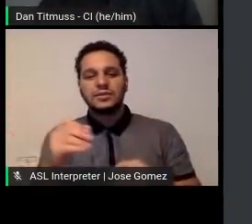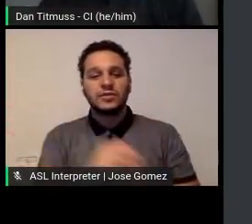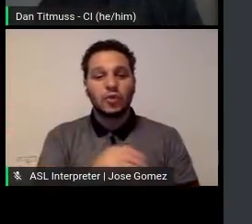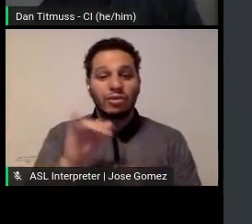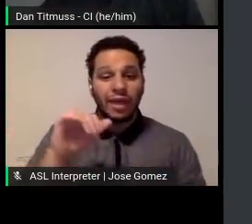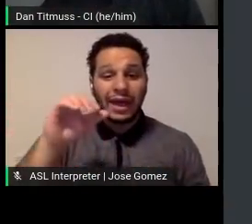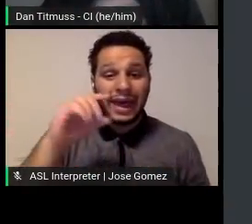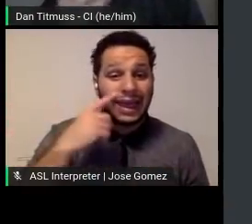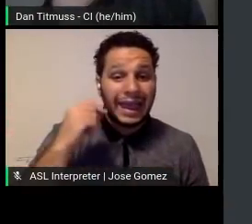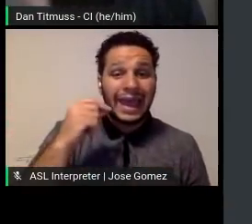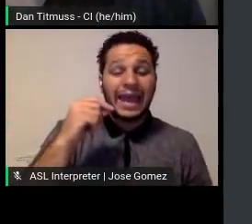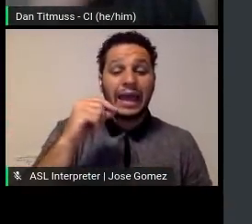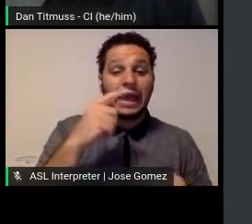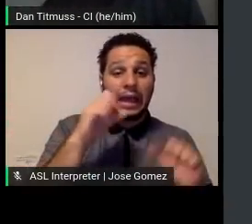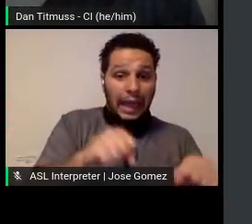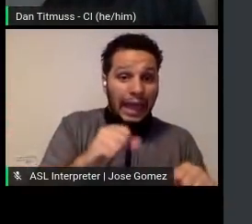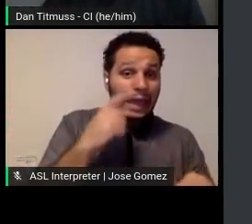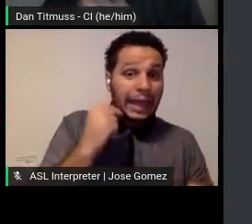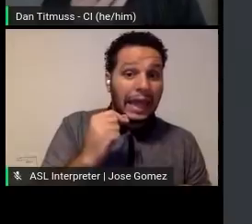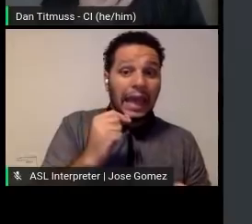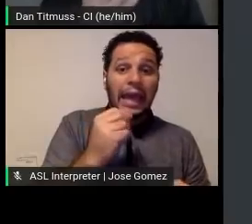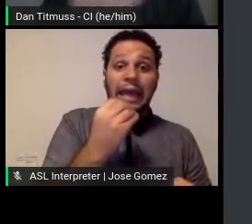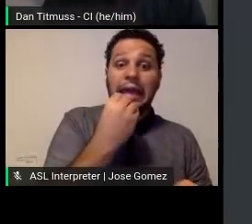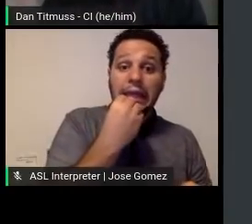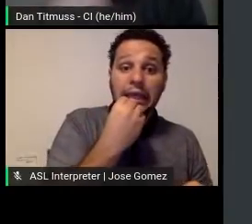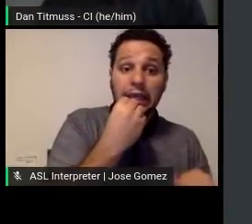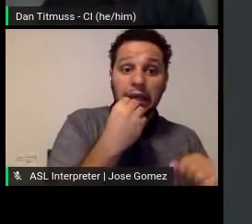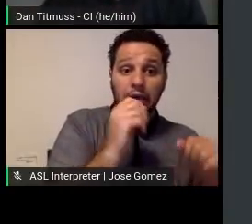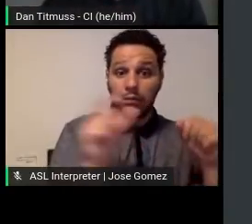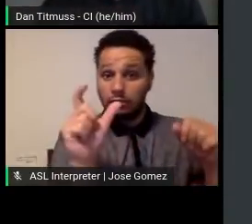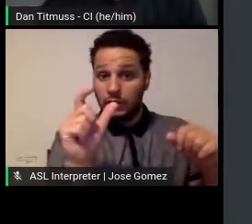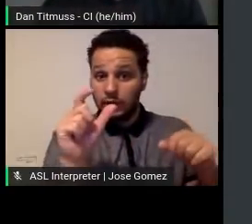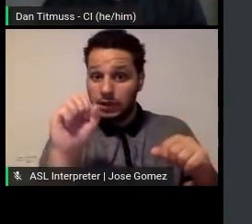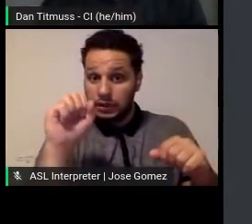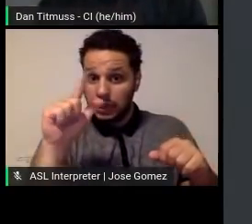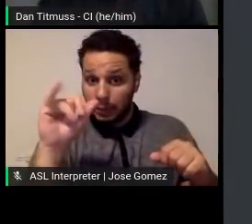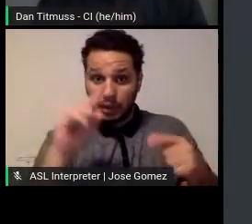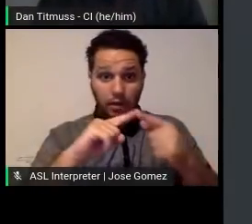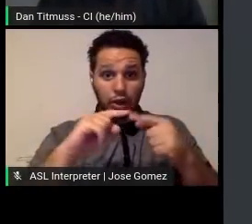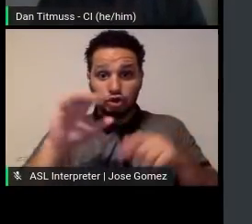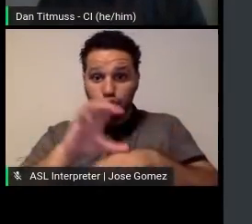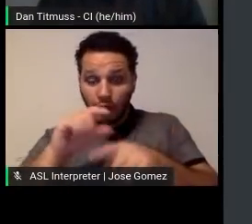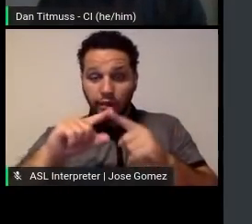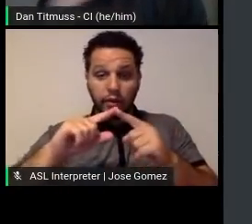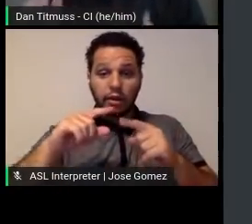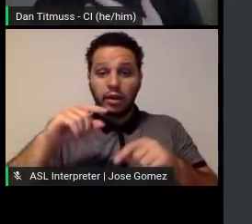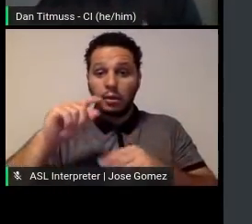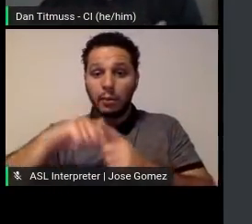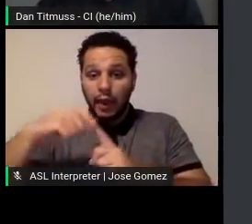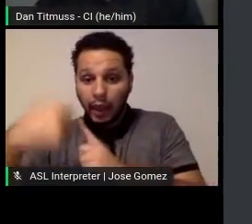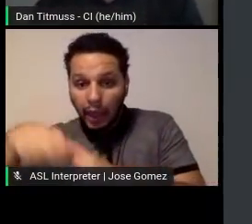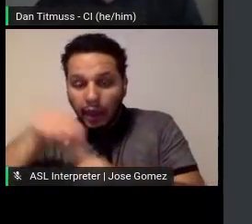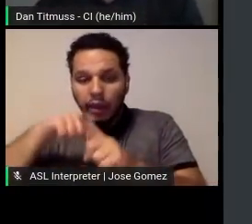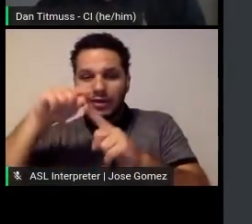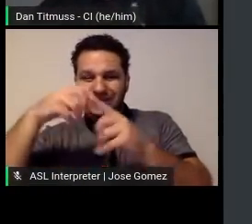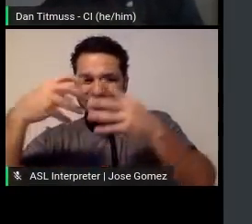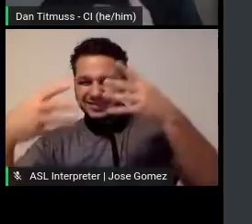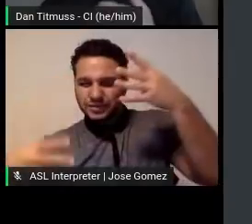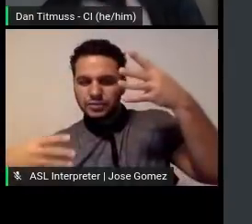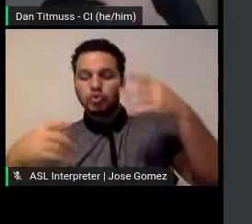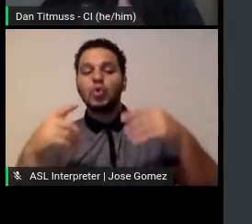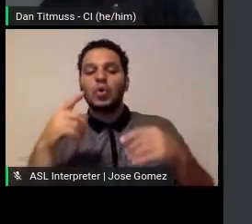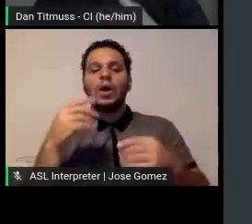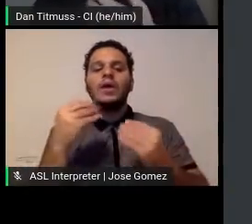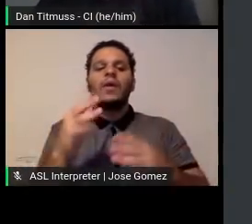eat, and then it will complete it with salami. Can cats eat peanut butter? Can cats eat bananas? This gives you a really good insight